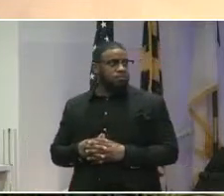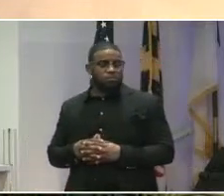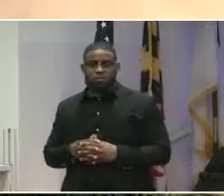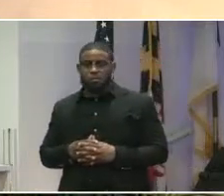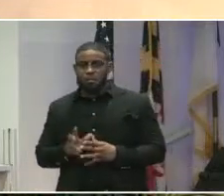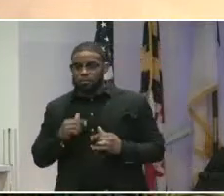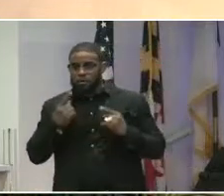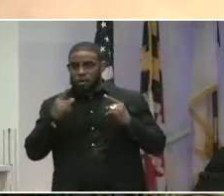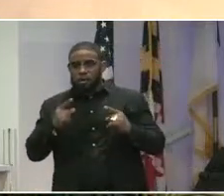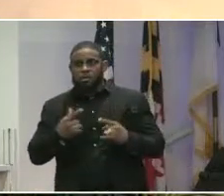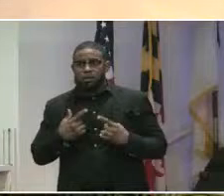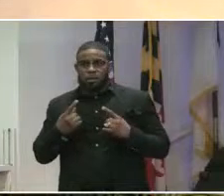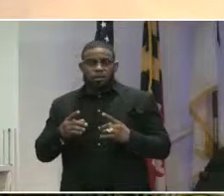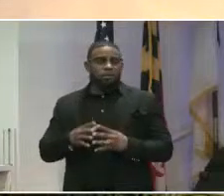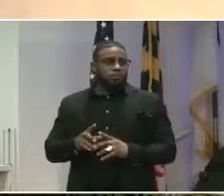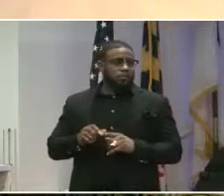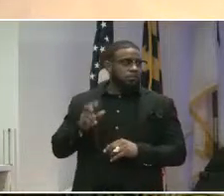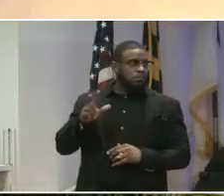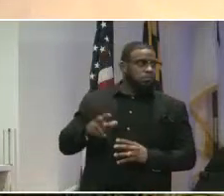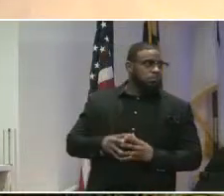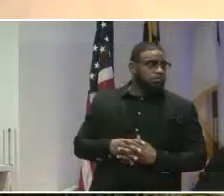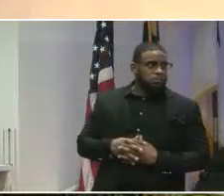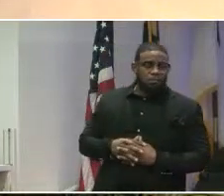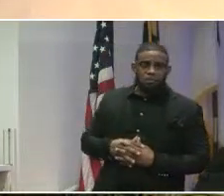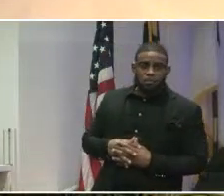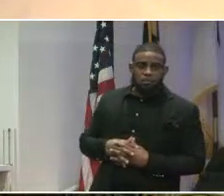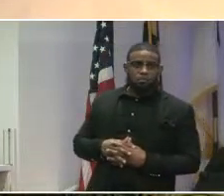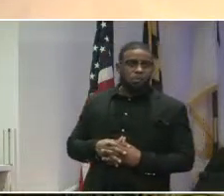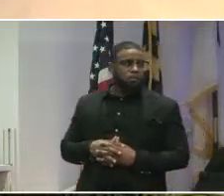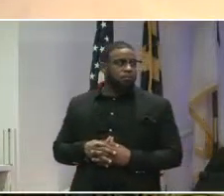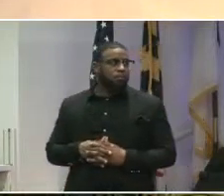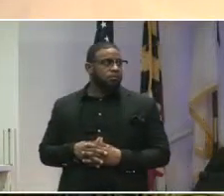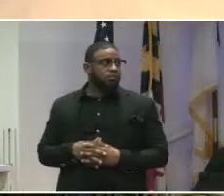We gonna make it. We gonna make it. Point number three, and we done.